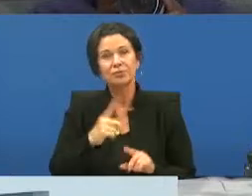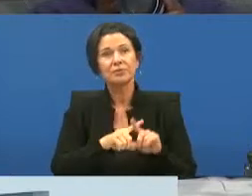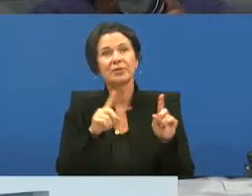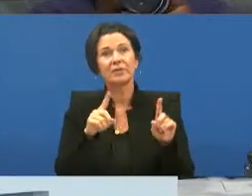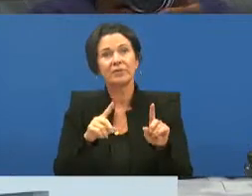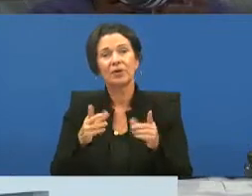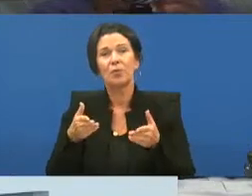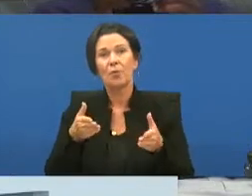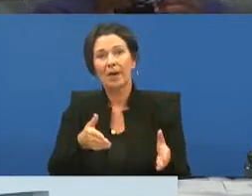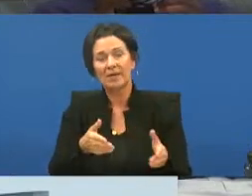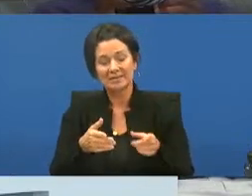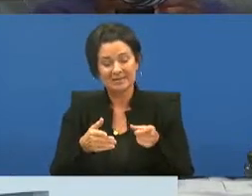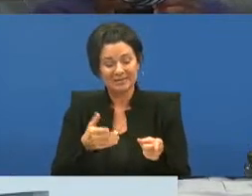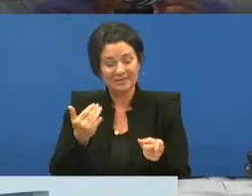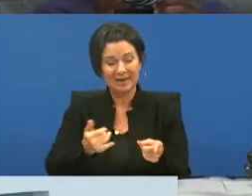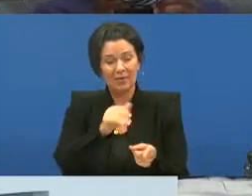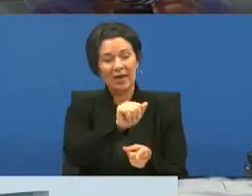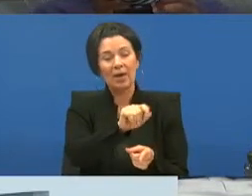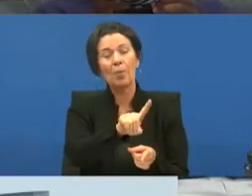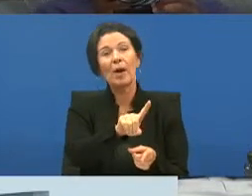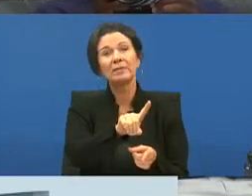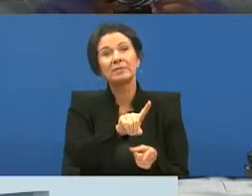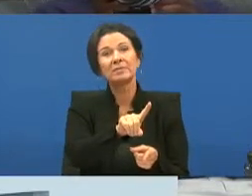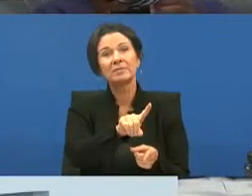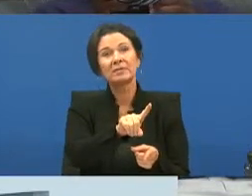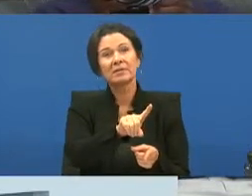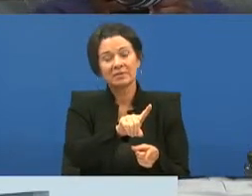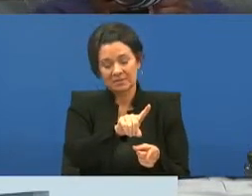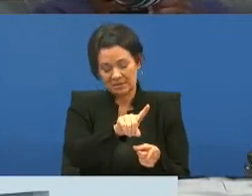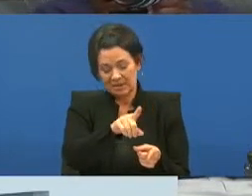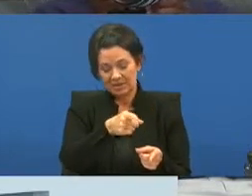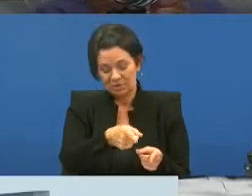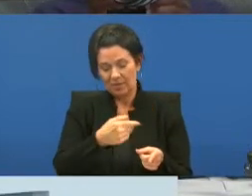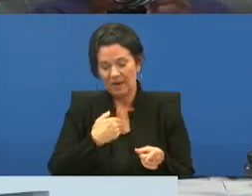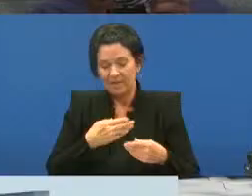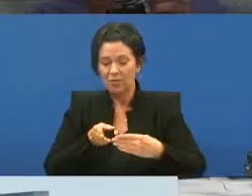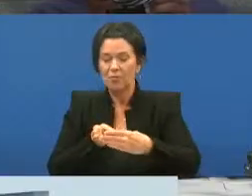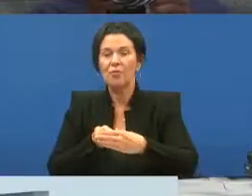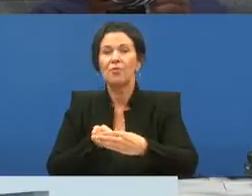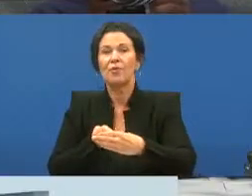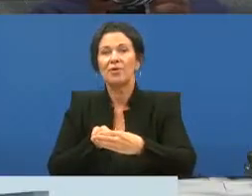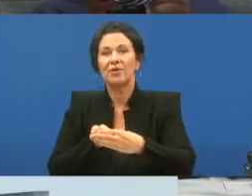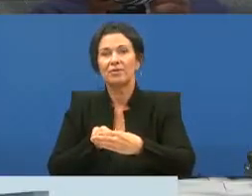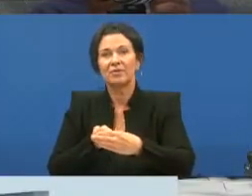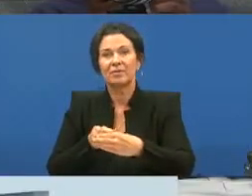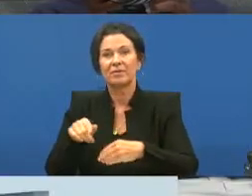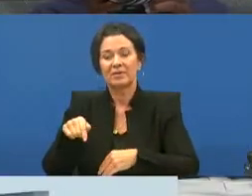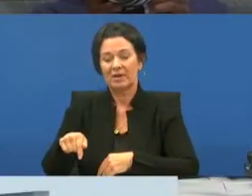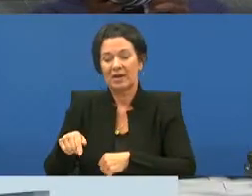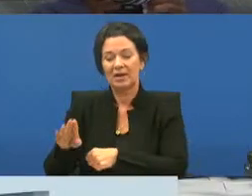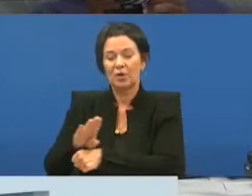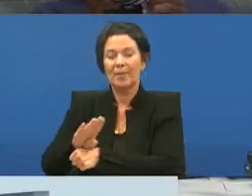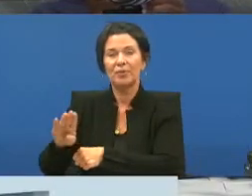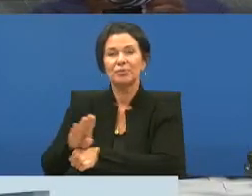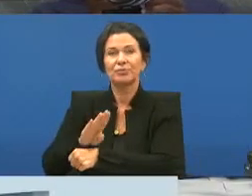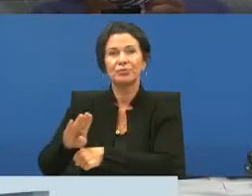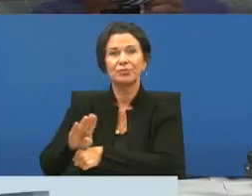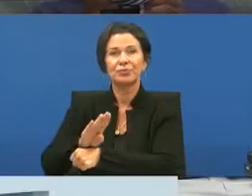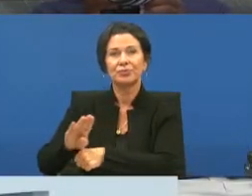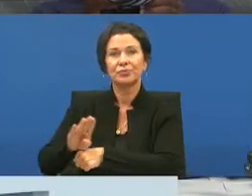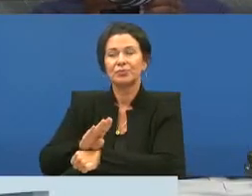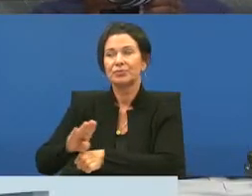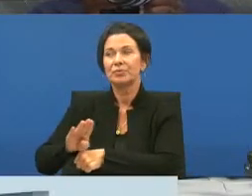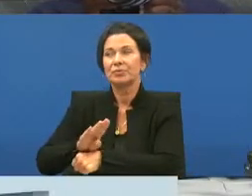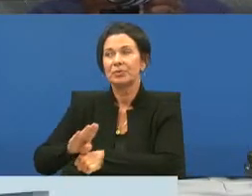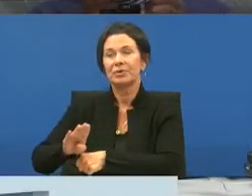zoned A1, and there is a corner on the southwest corner that is commercial. And